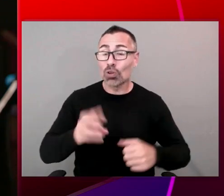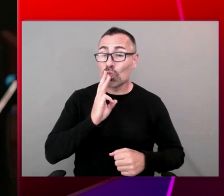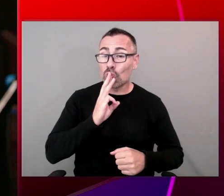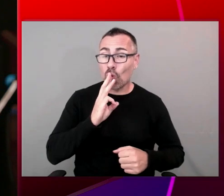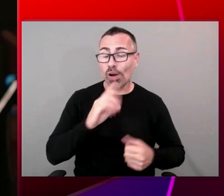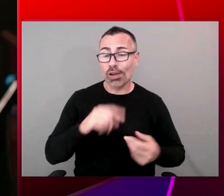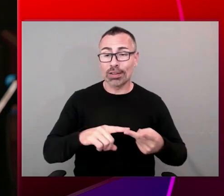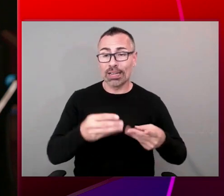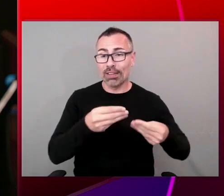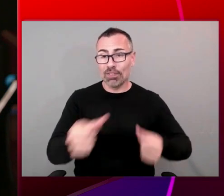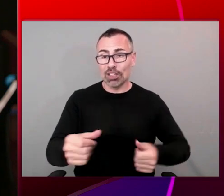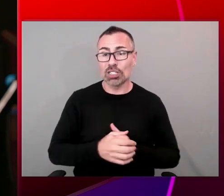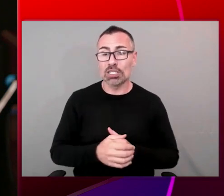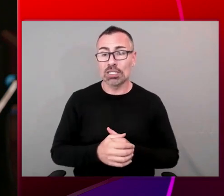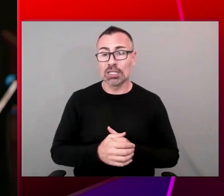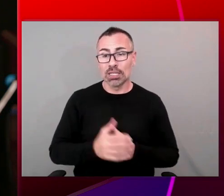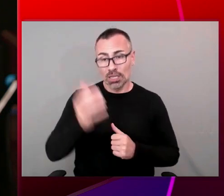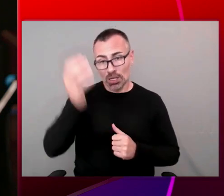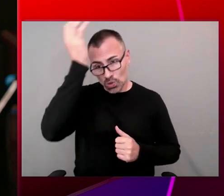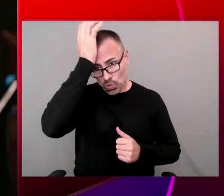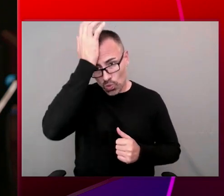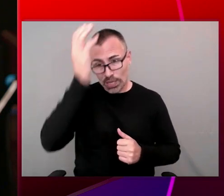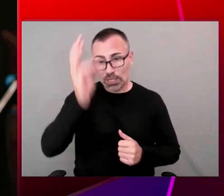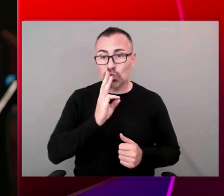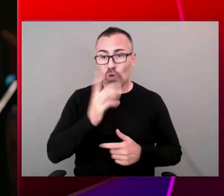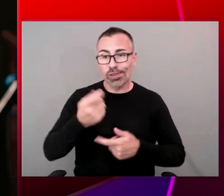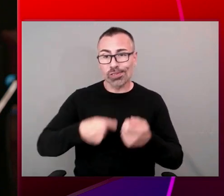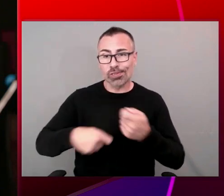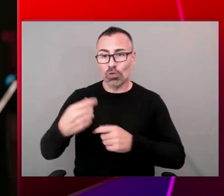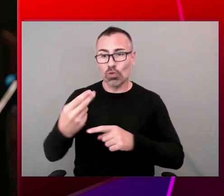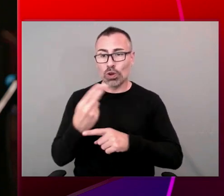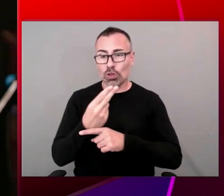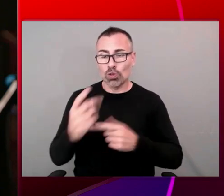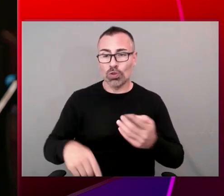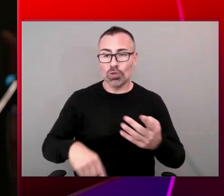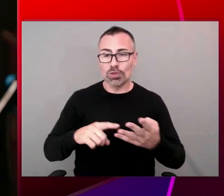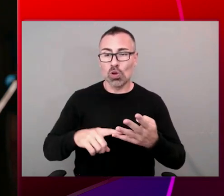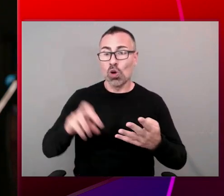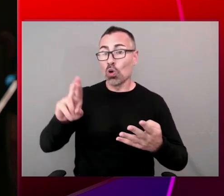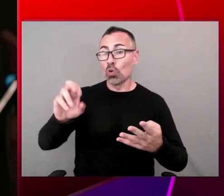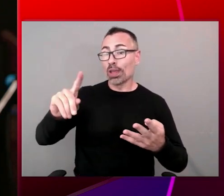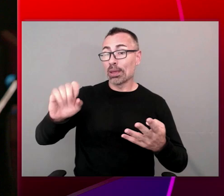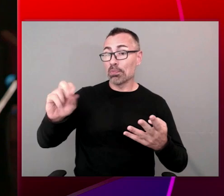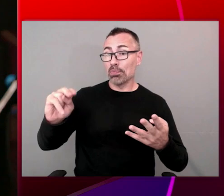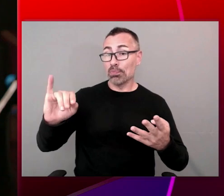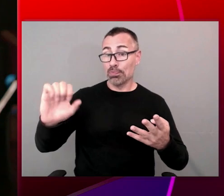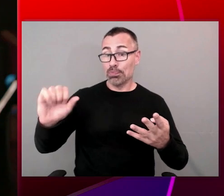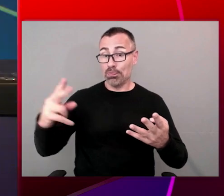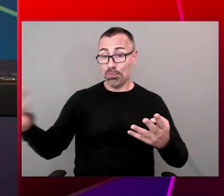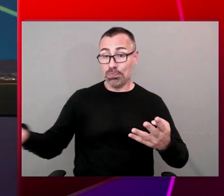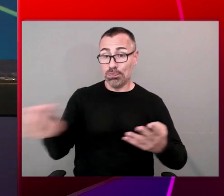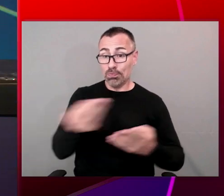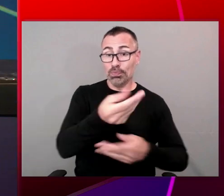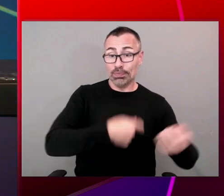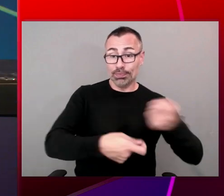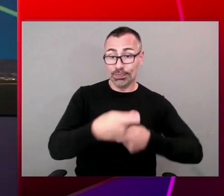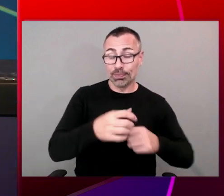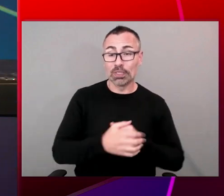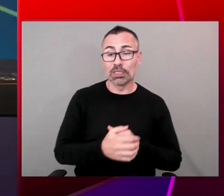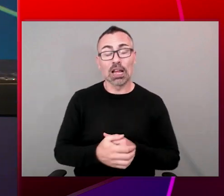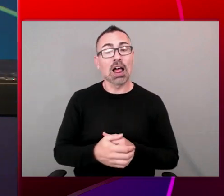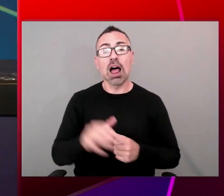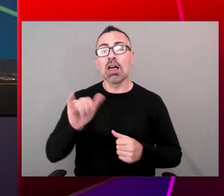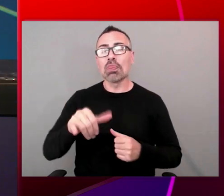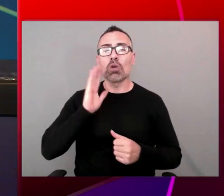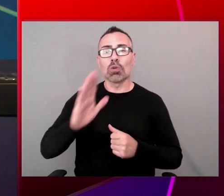reuse, as well as replenishment projects. All of those are also going on a web page. So you can go in and see, all right, what have they invested in